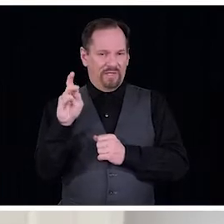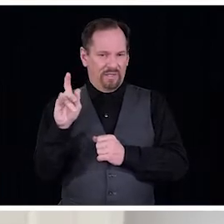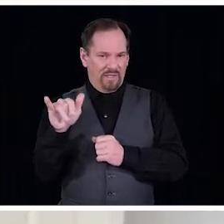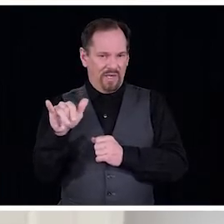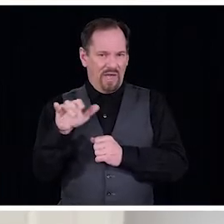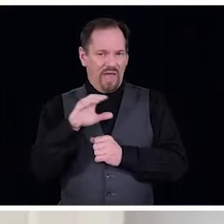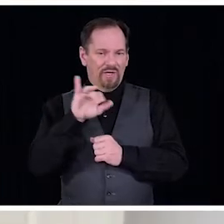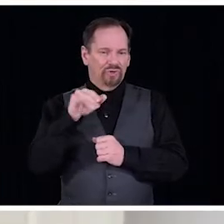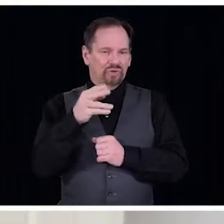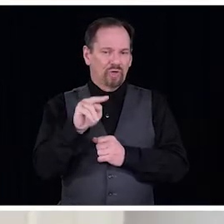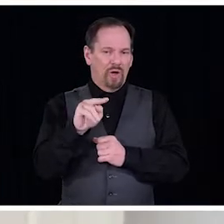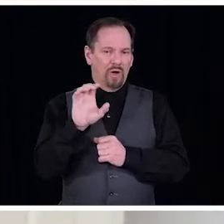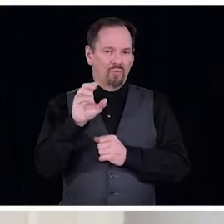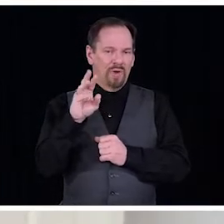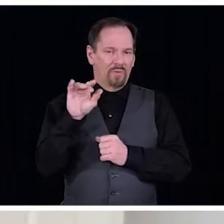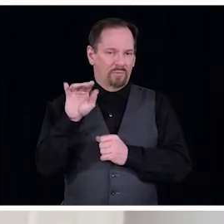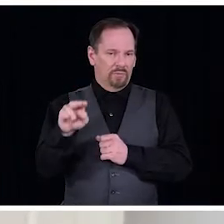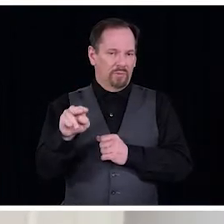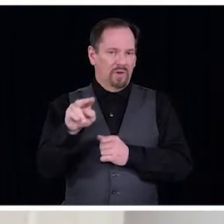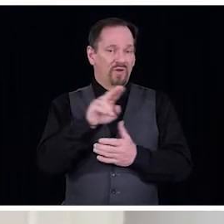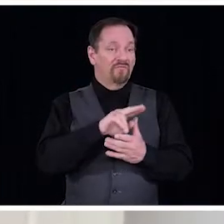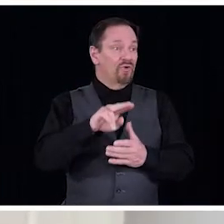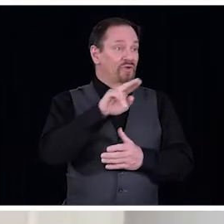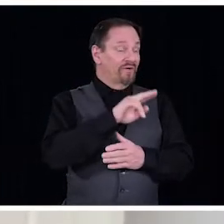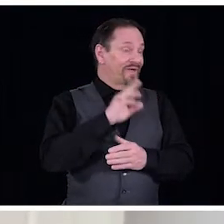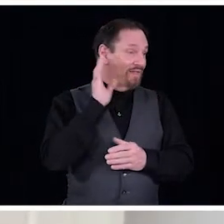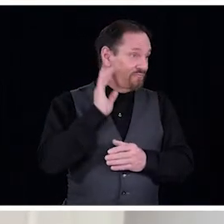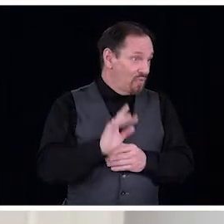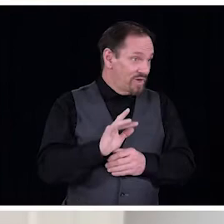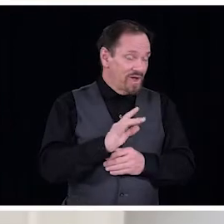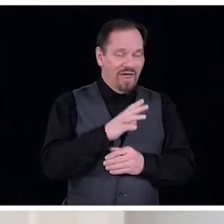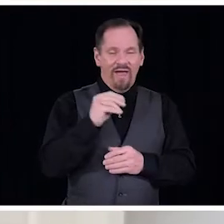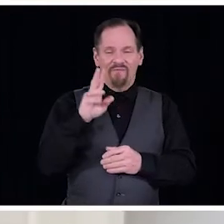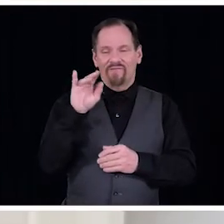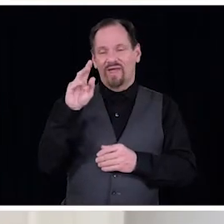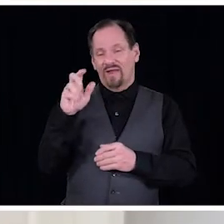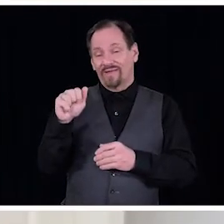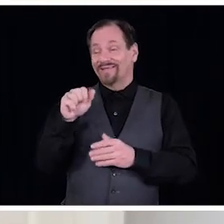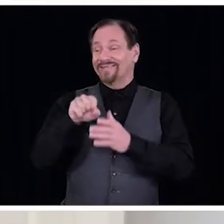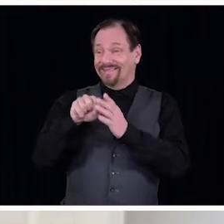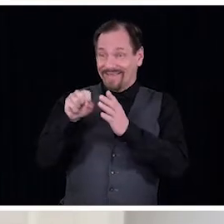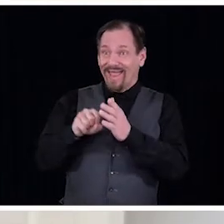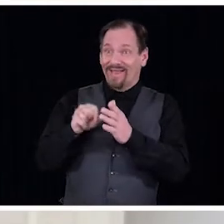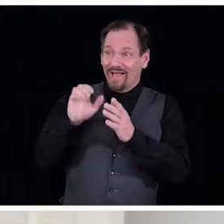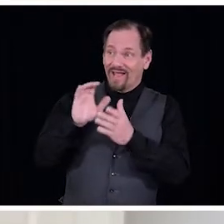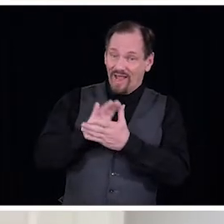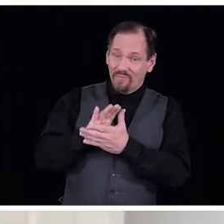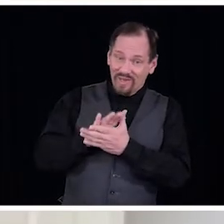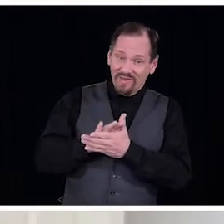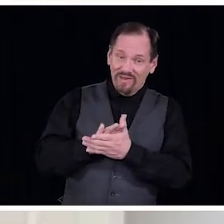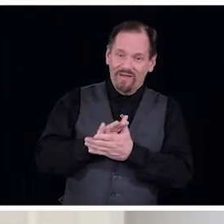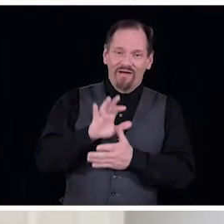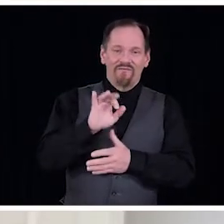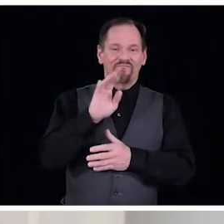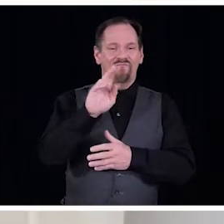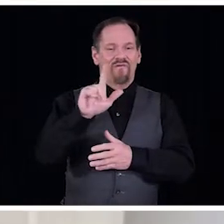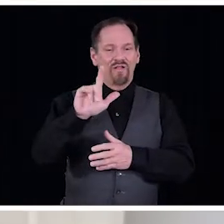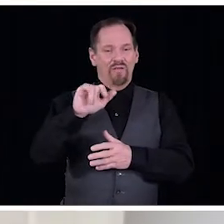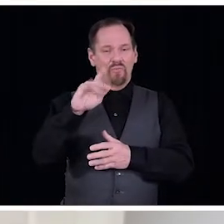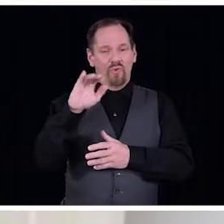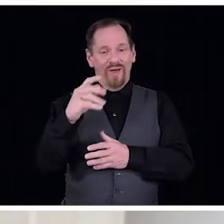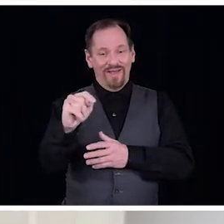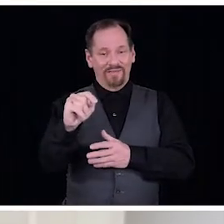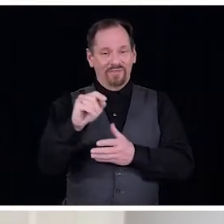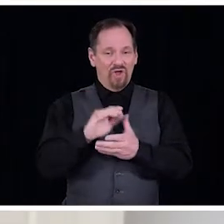the University of California at Berkeley, and at the Vienna State Academy. You went on to become a Fulbright scholar and a virtuoso,